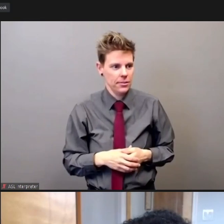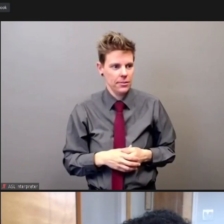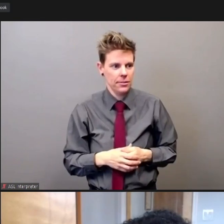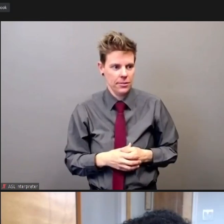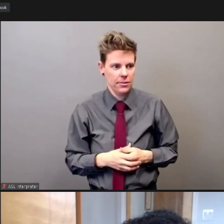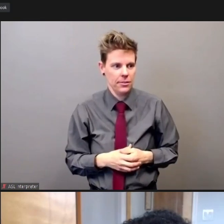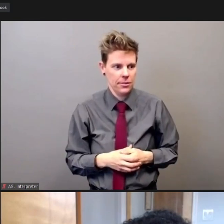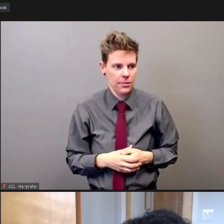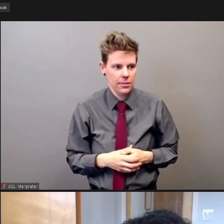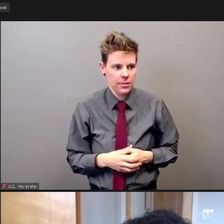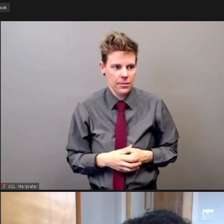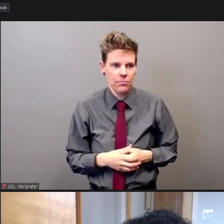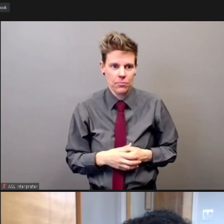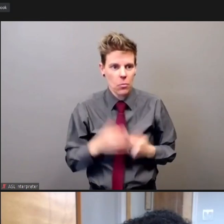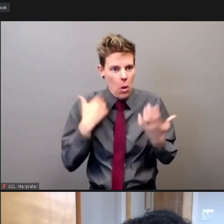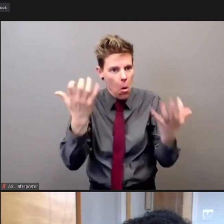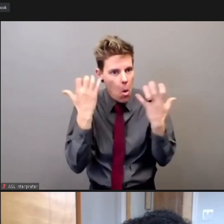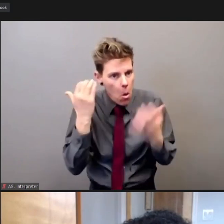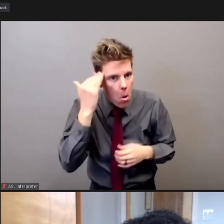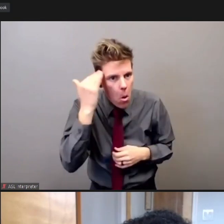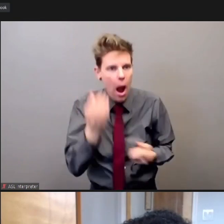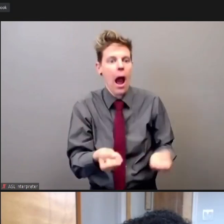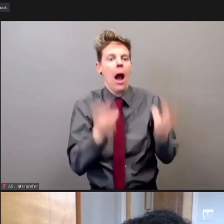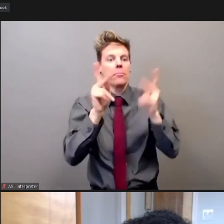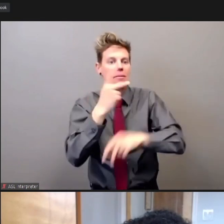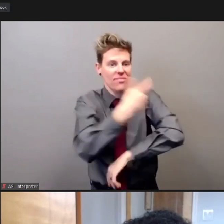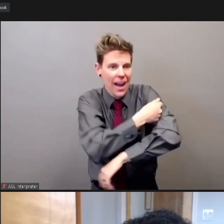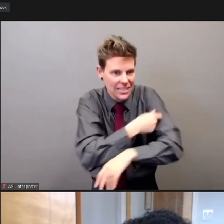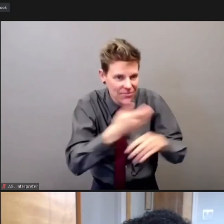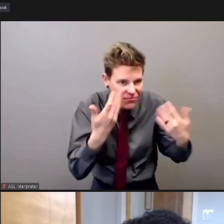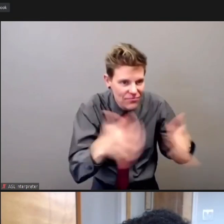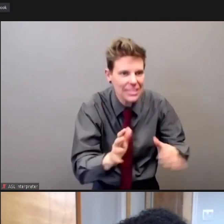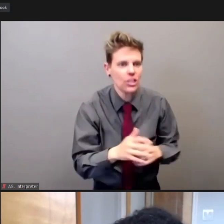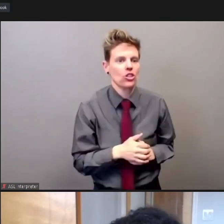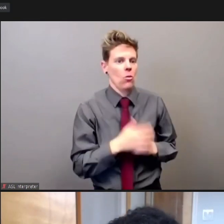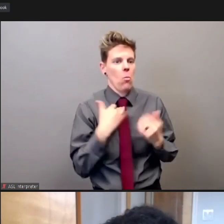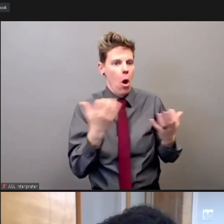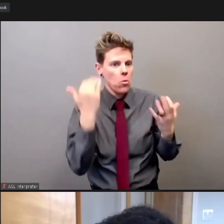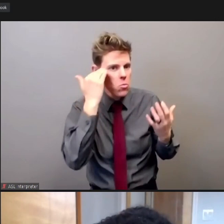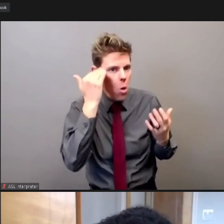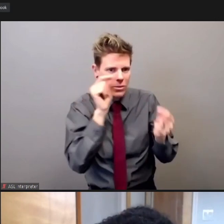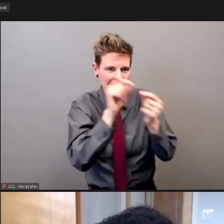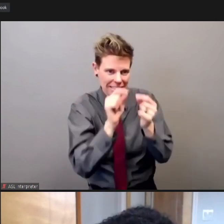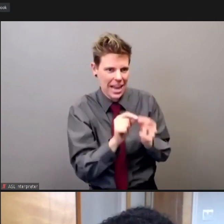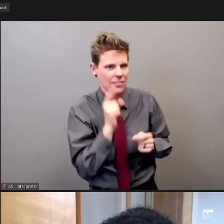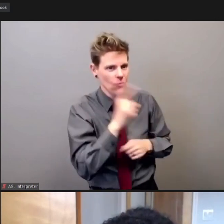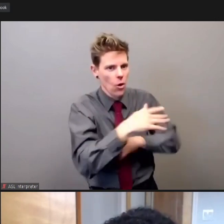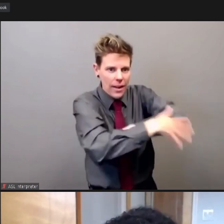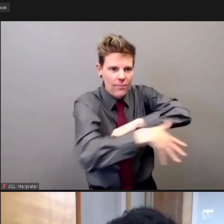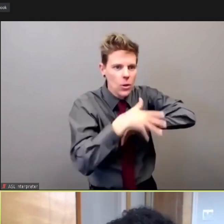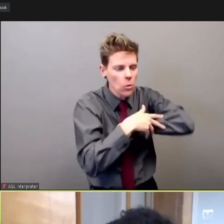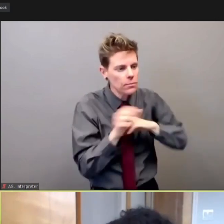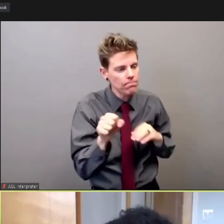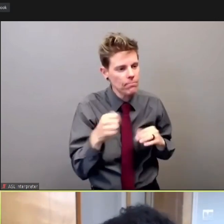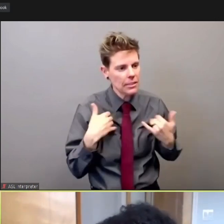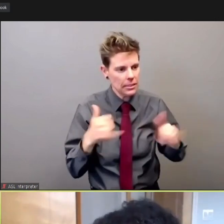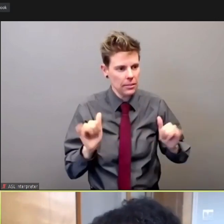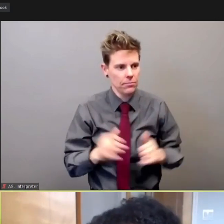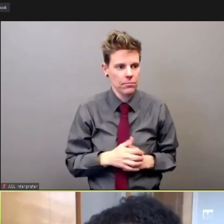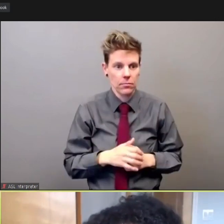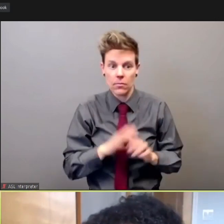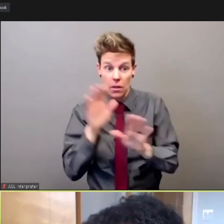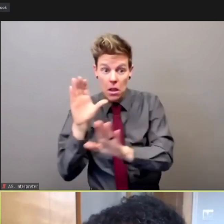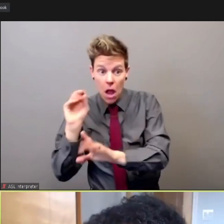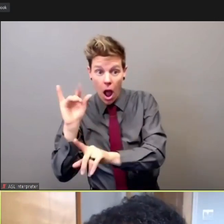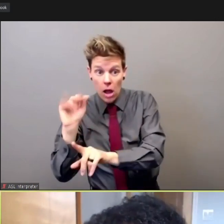people who are vaccinated and what populations are vaccinated and where. Dr. Collins, did I get any of that wrong? No, but I do want to